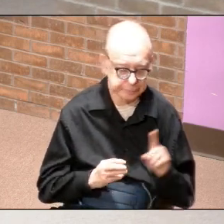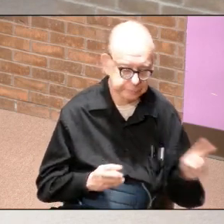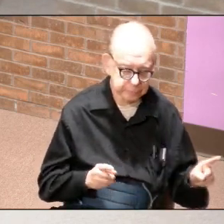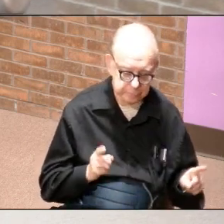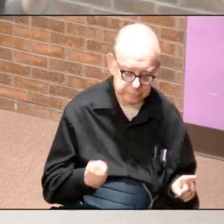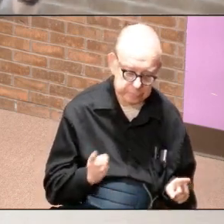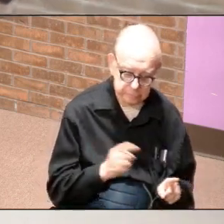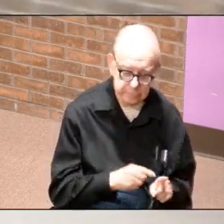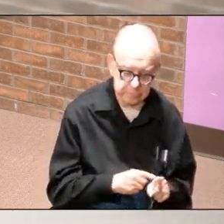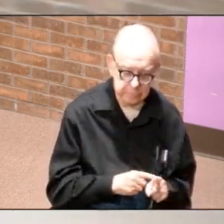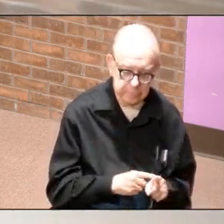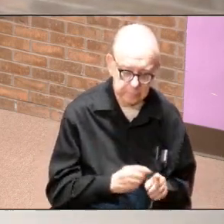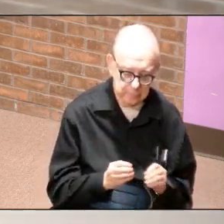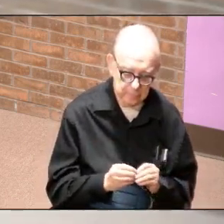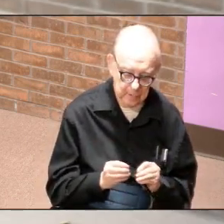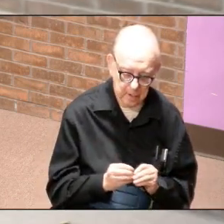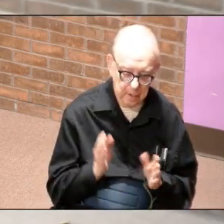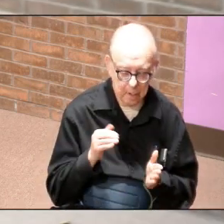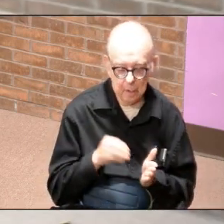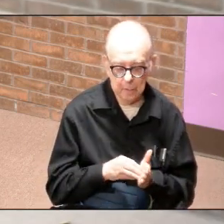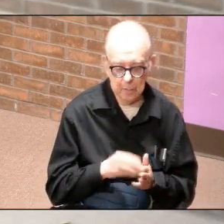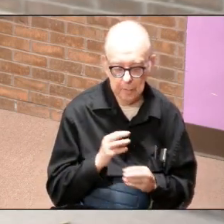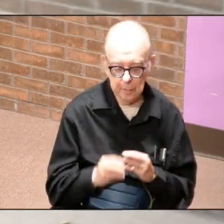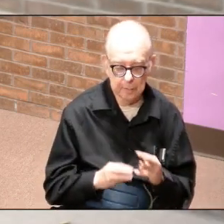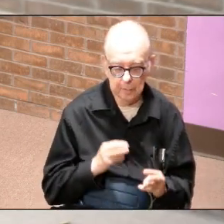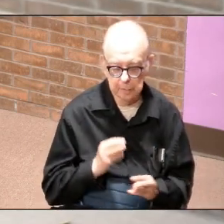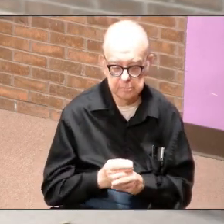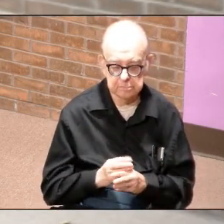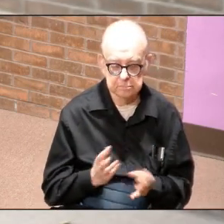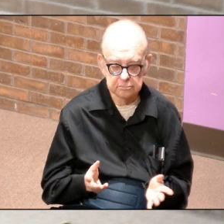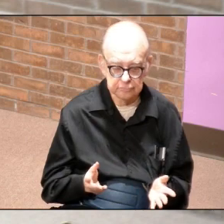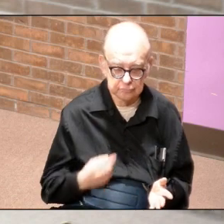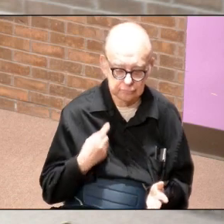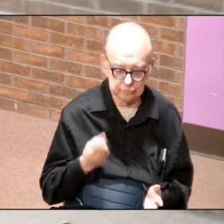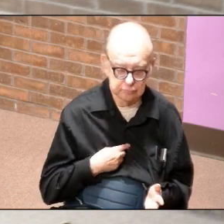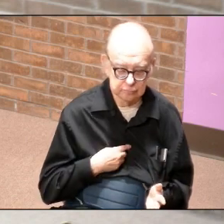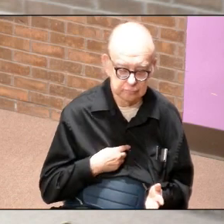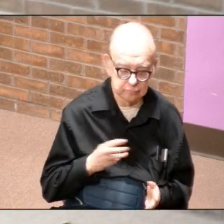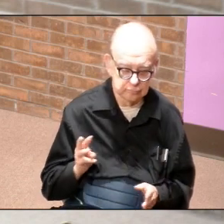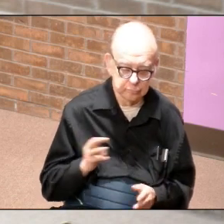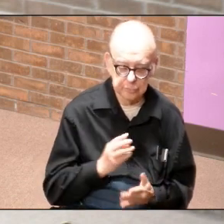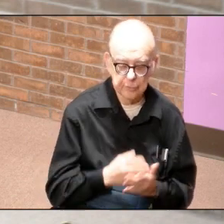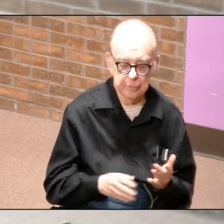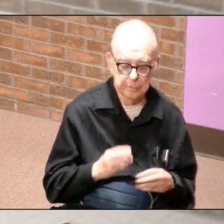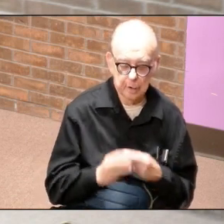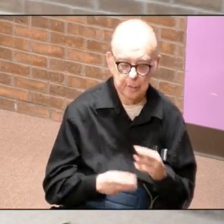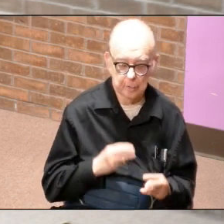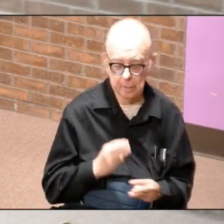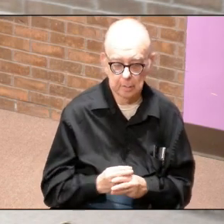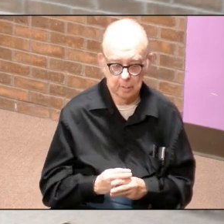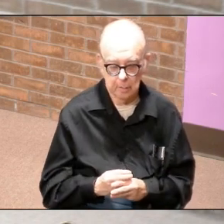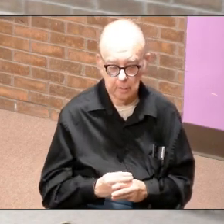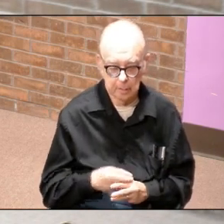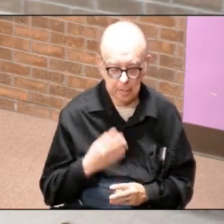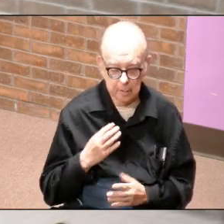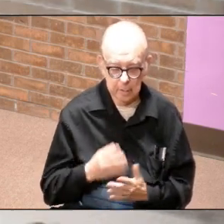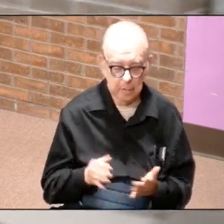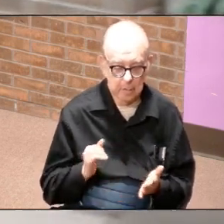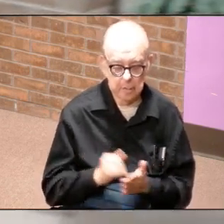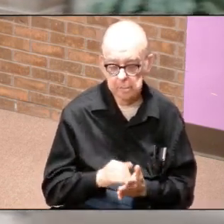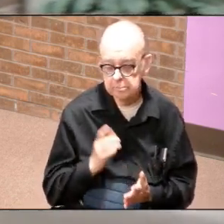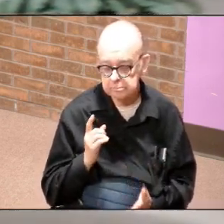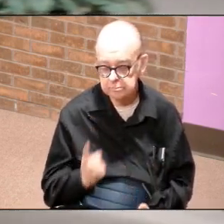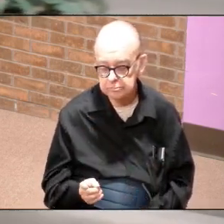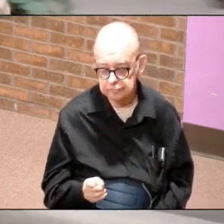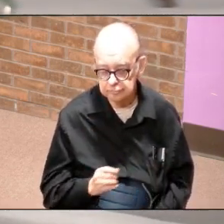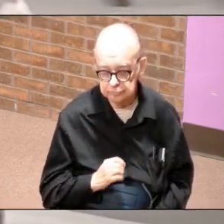You're from more or less the middle part of the world, and we're from the western part of the world. And the awesome part about